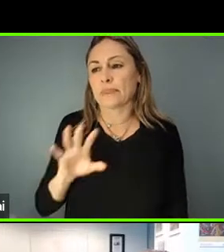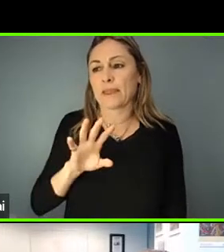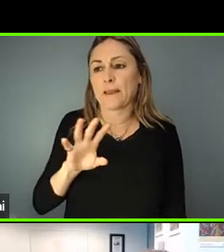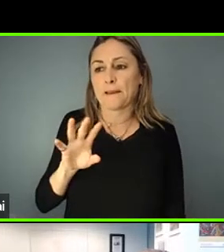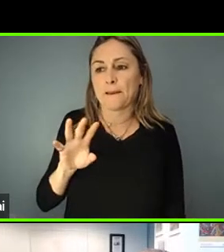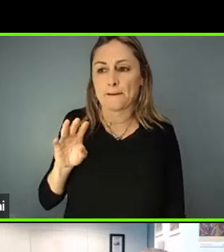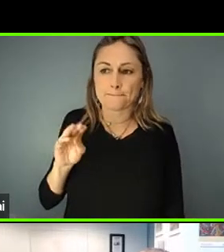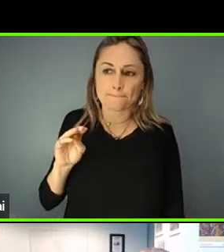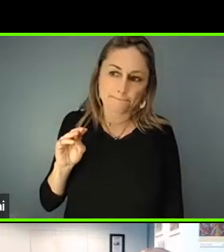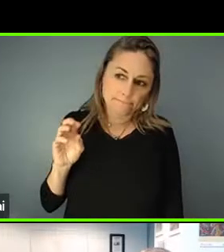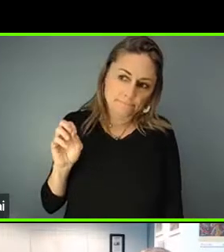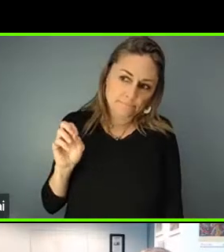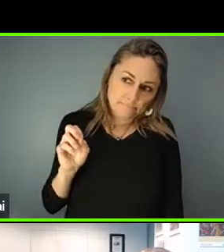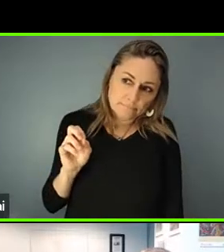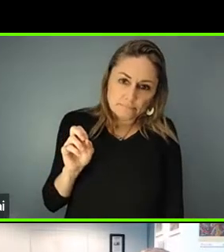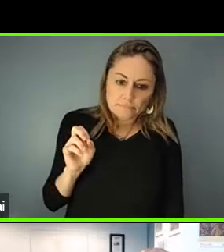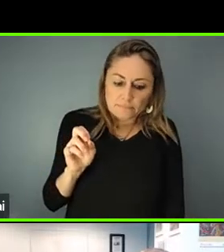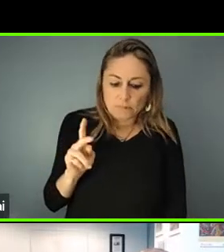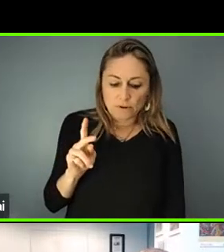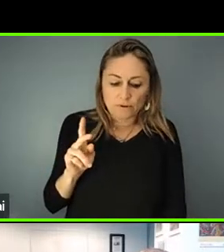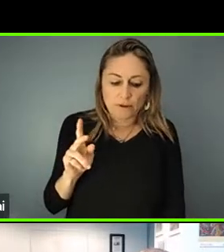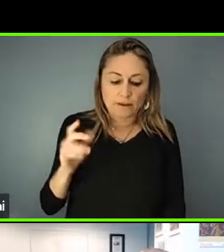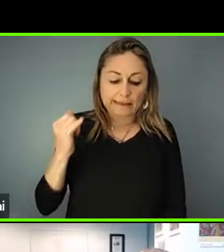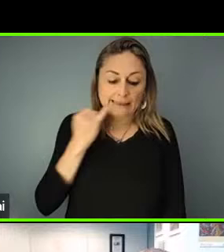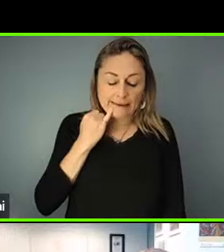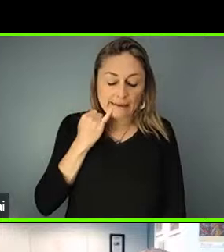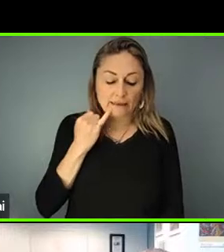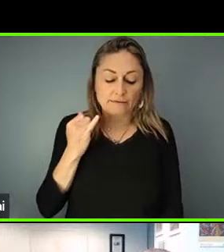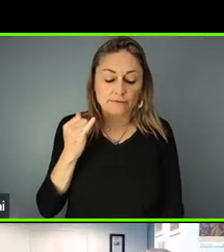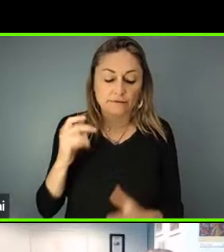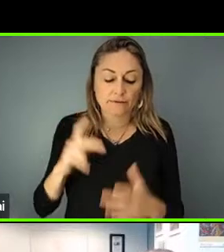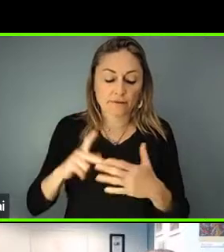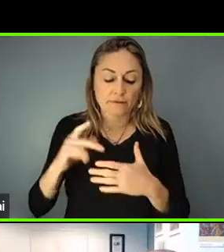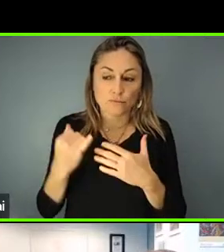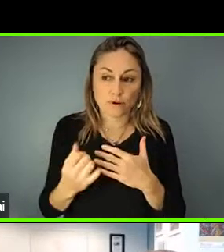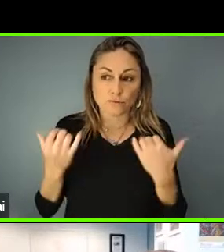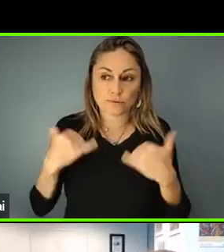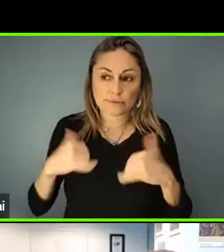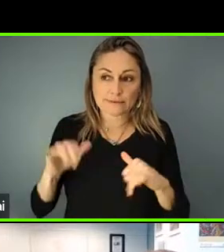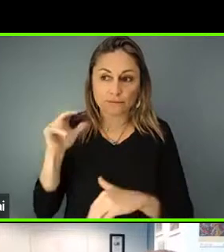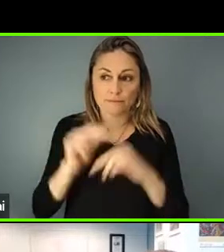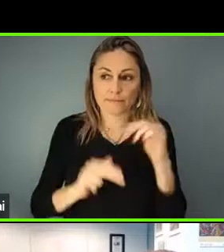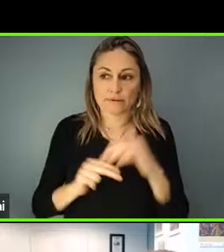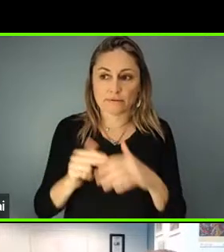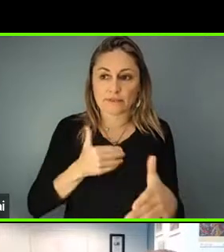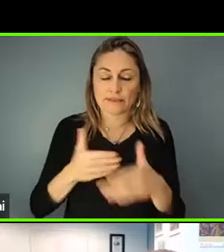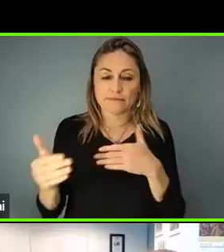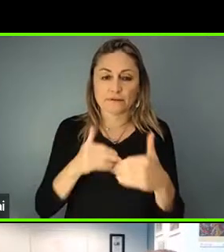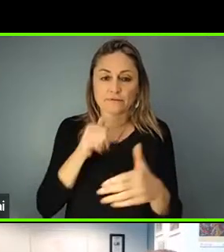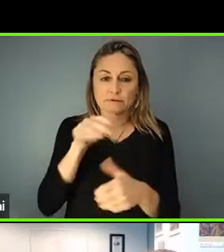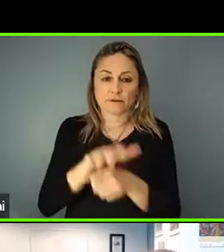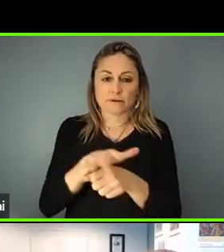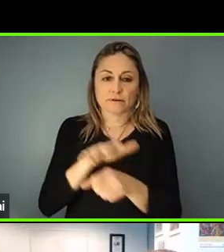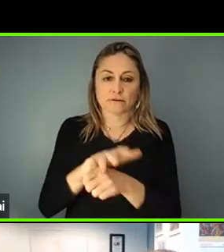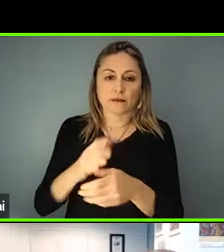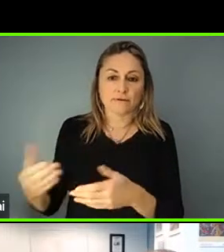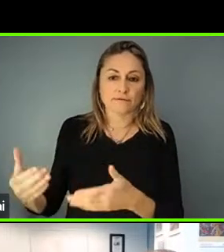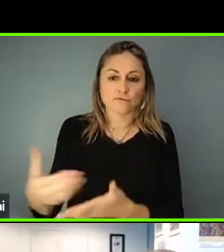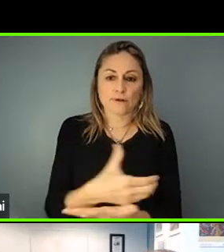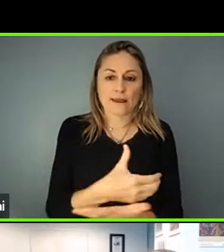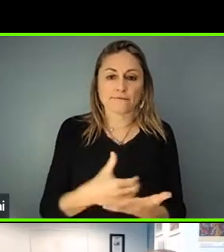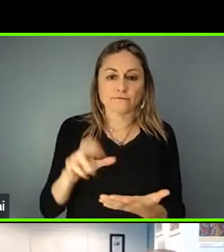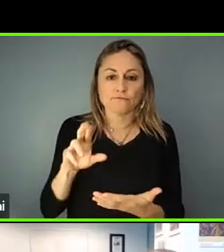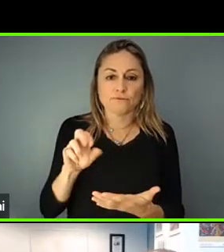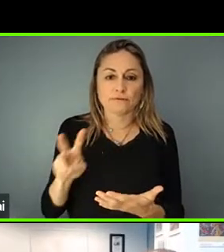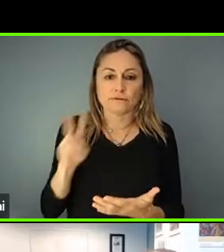Okay. If the project will still be built, even if there is not enough revenue for the entire project,